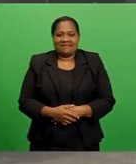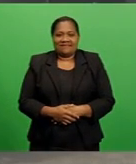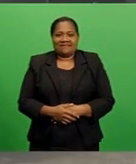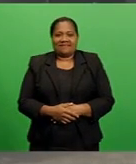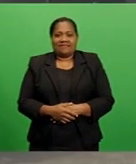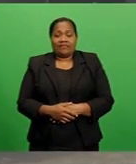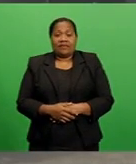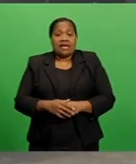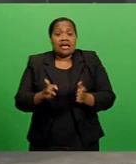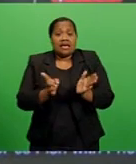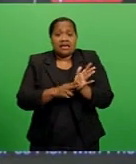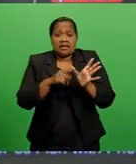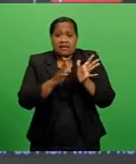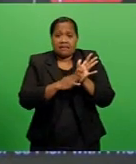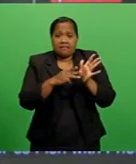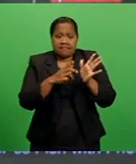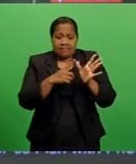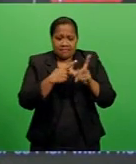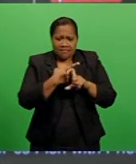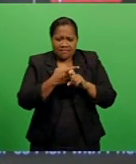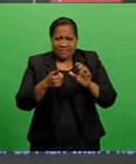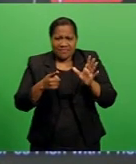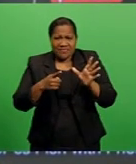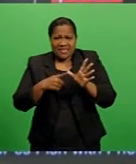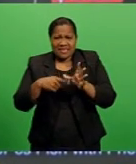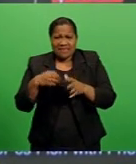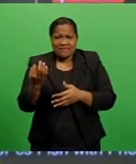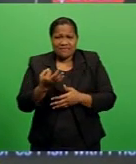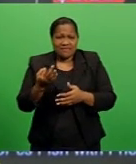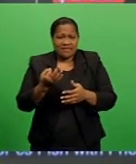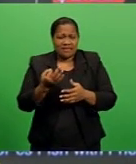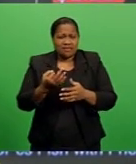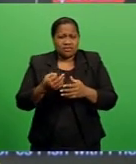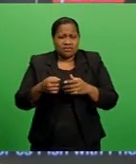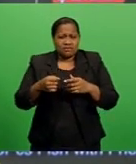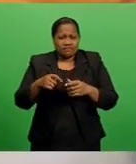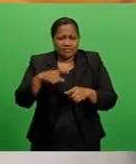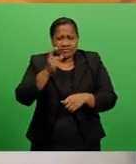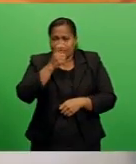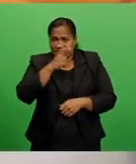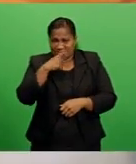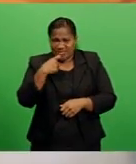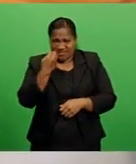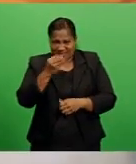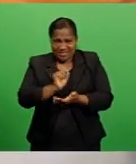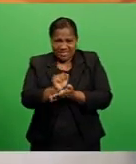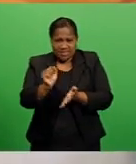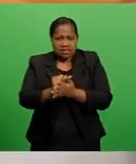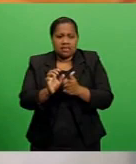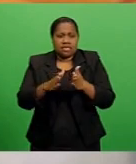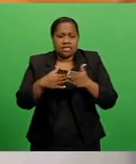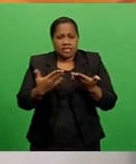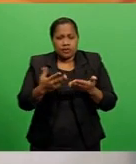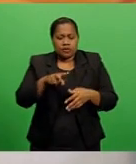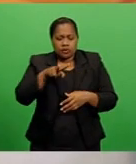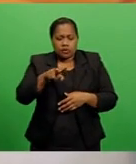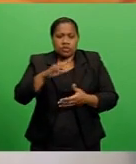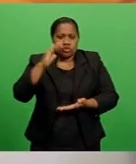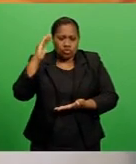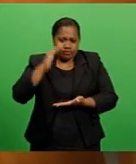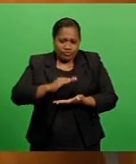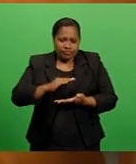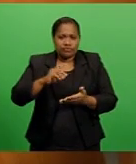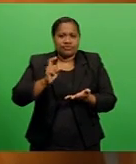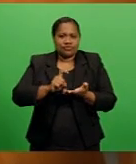The Namaka-based Fried Chicken Planet restaurant is seriously looking at further cutting down on their costs in order for their business